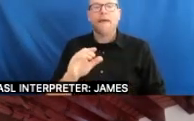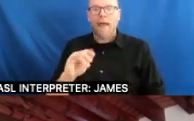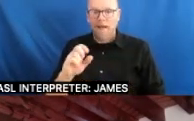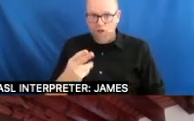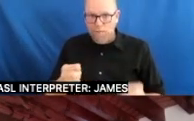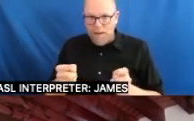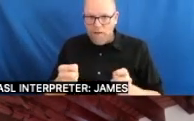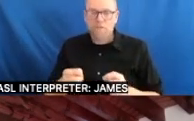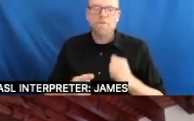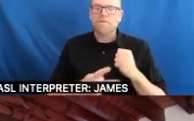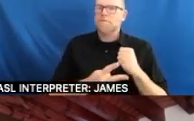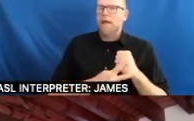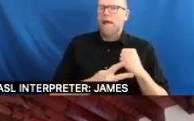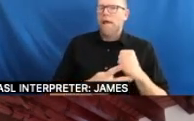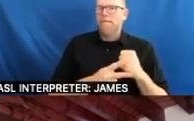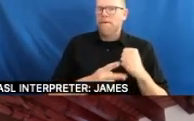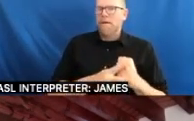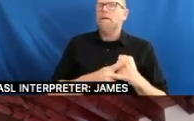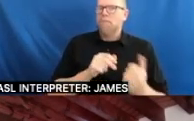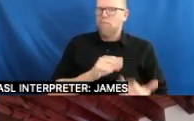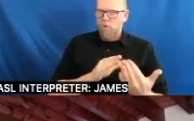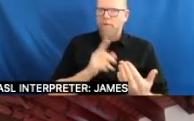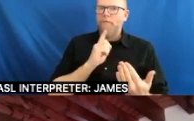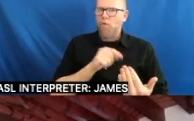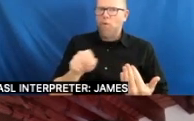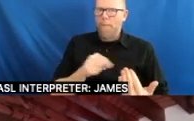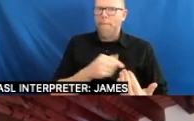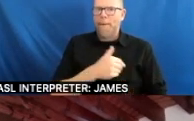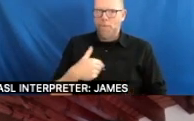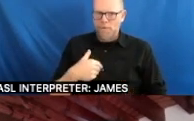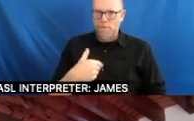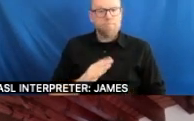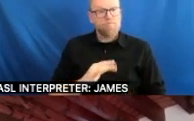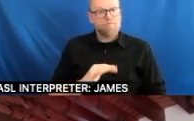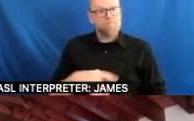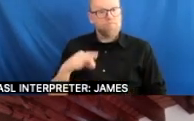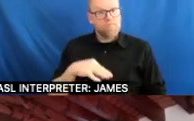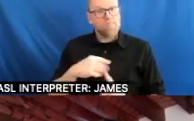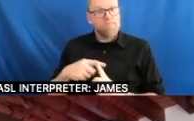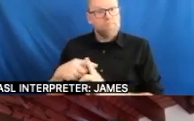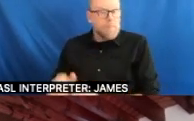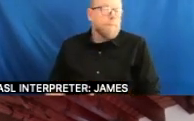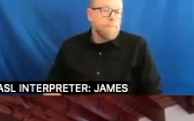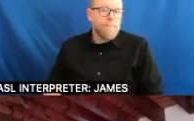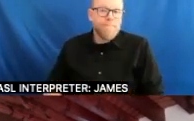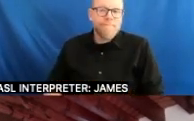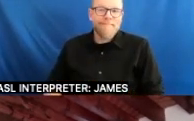a savings mechanism for its members. So those are some benefits to cooperative cash